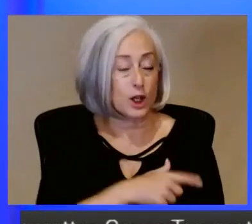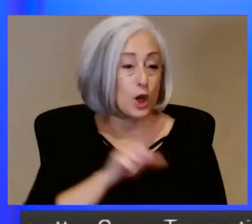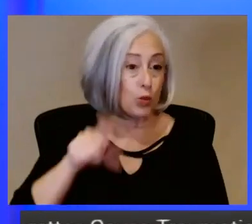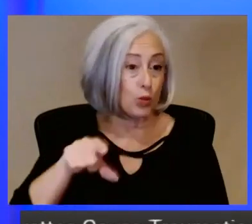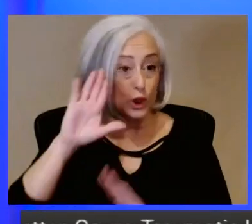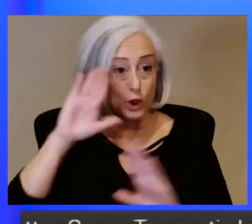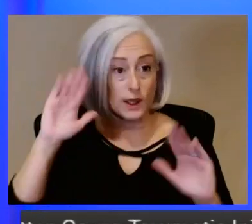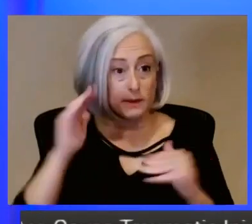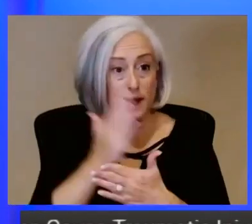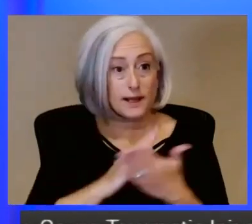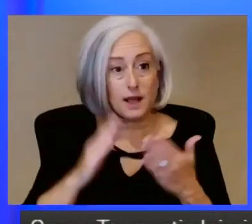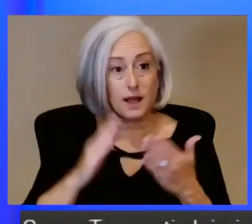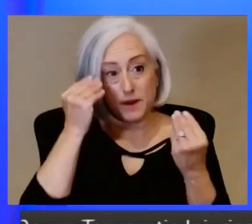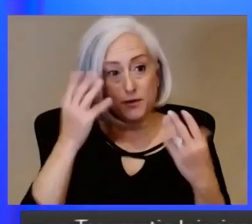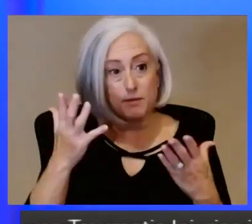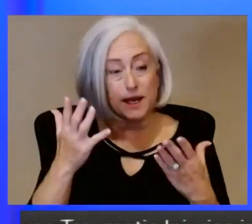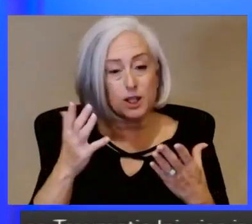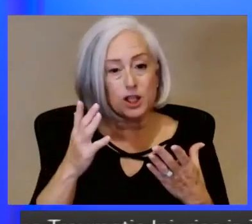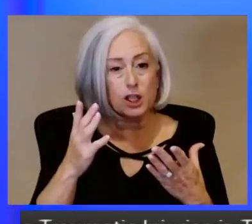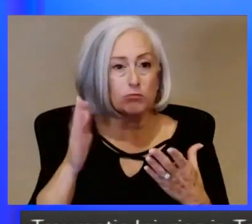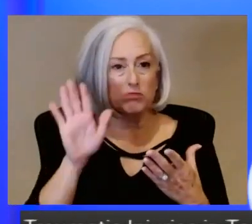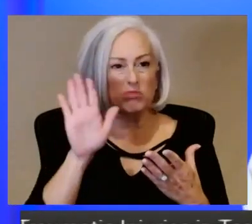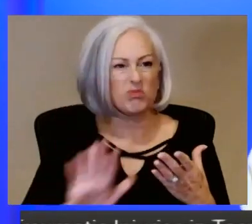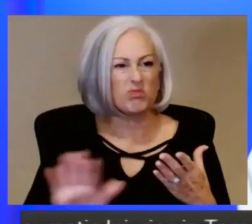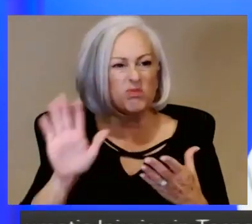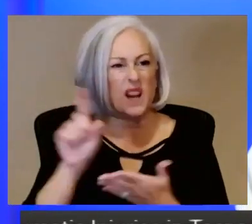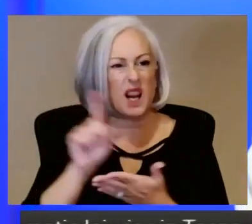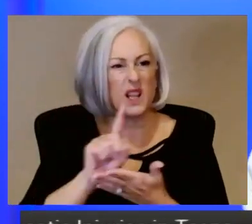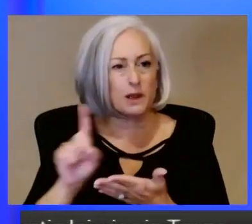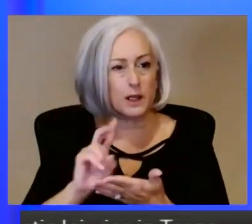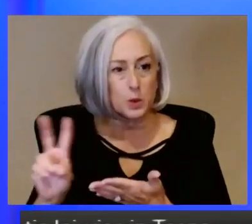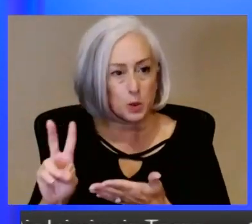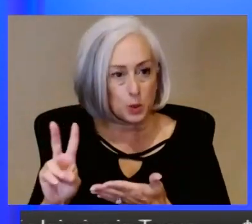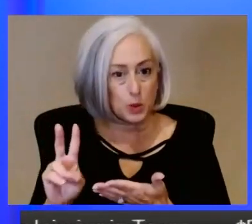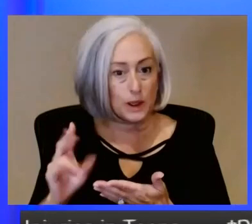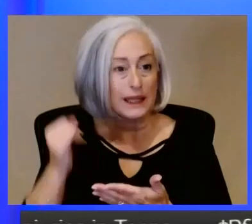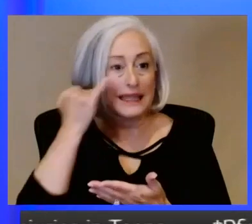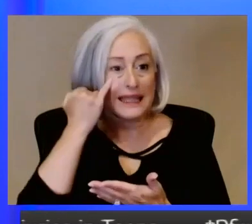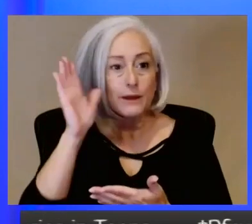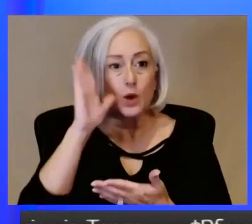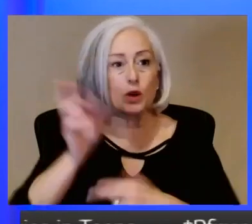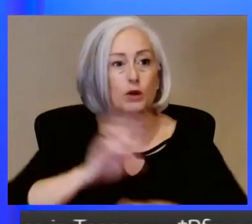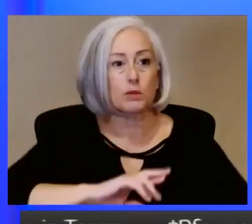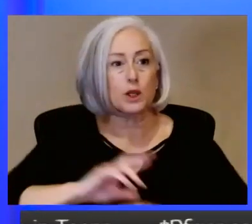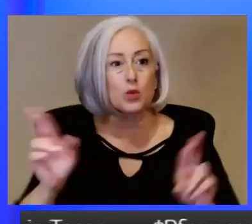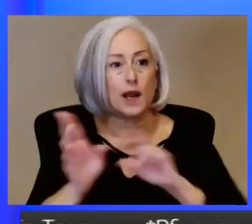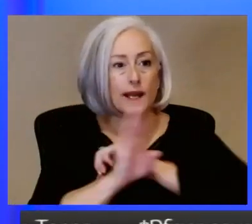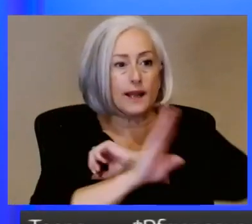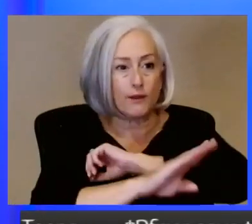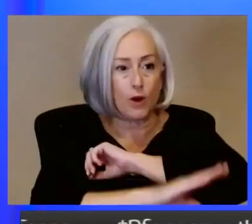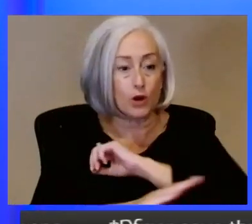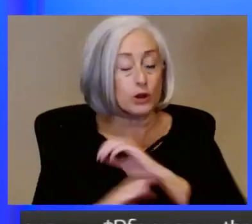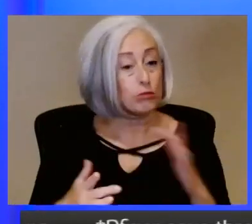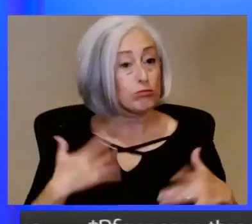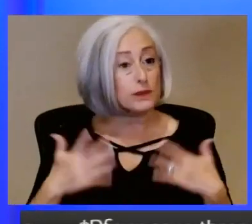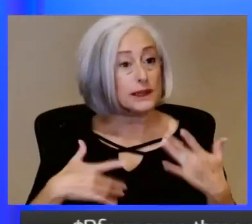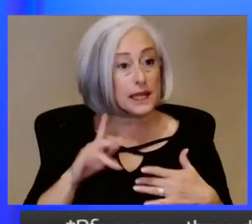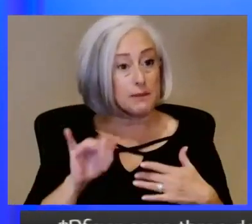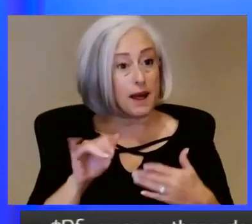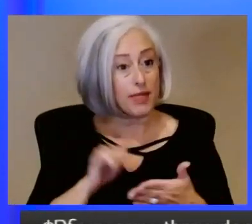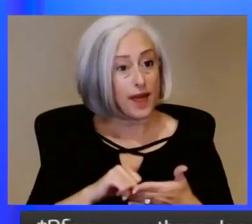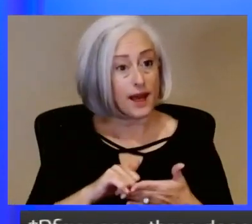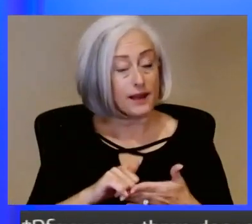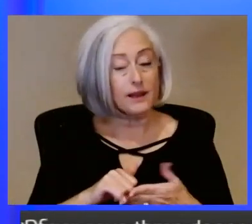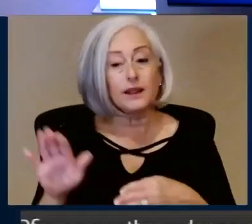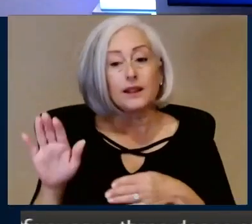about that within the next few weeks, if it is to be ready by the fall. So that is fairly exciting. We know that those companies are working on that.